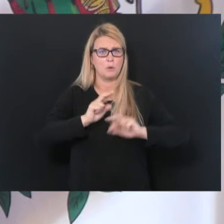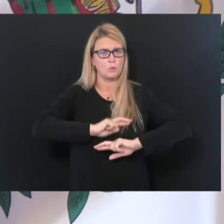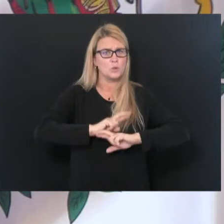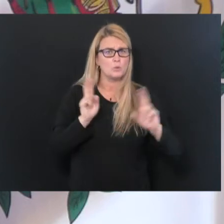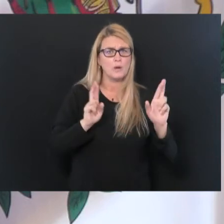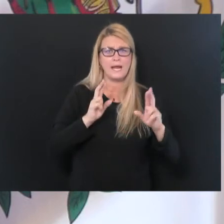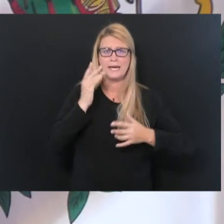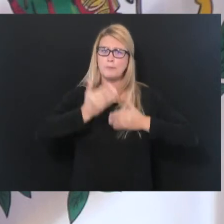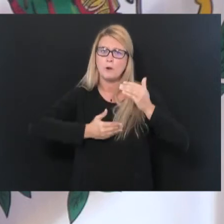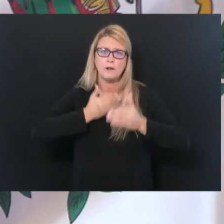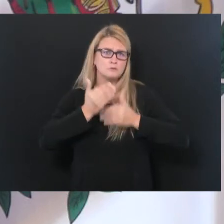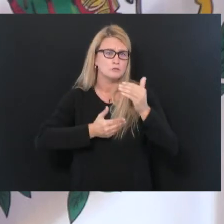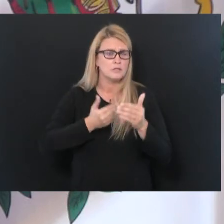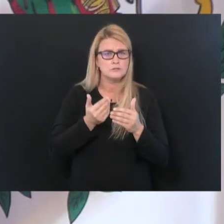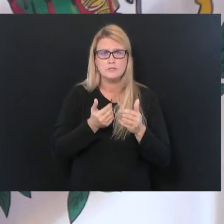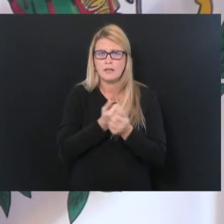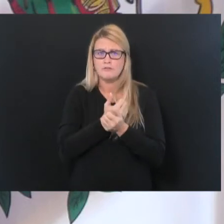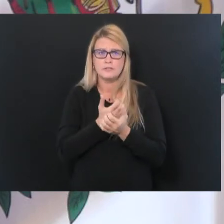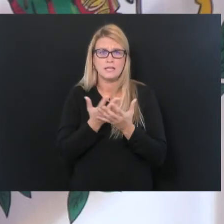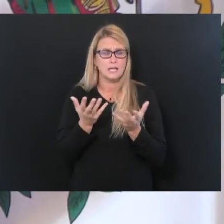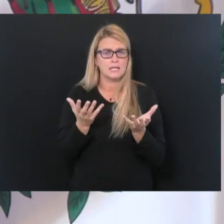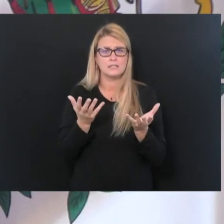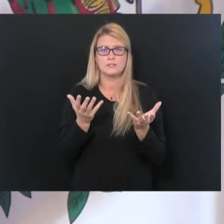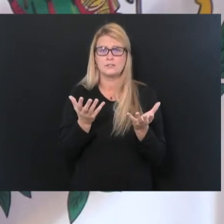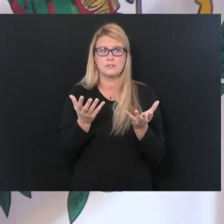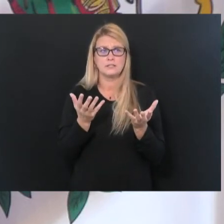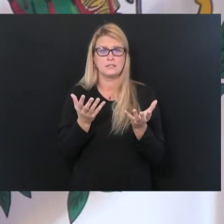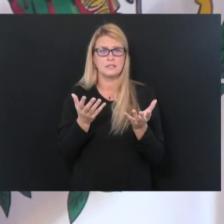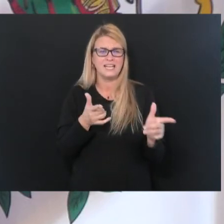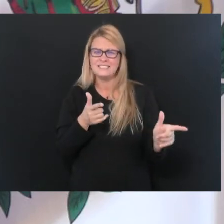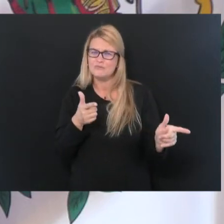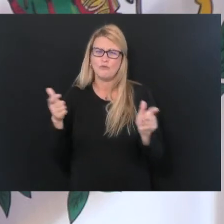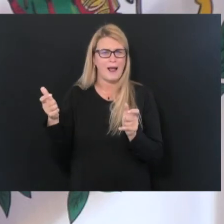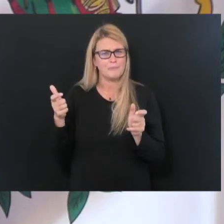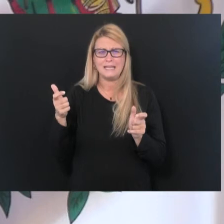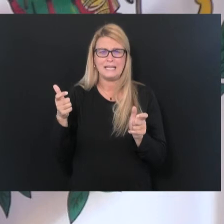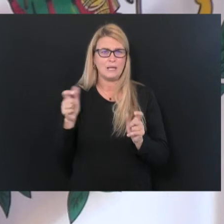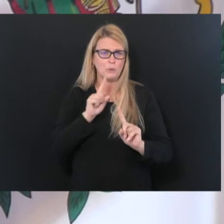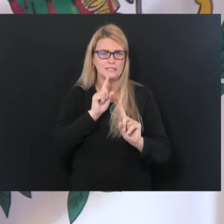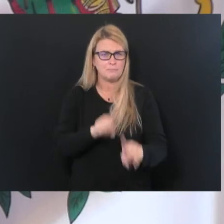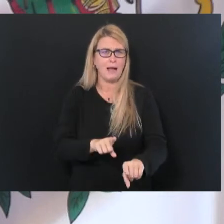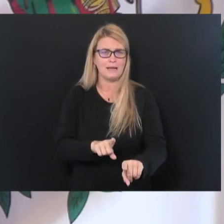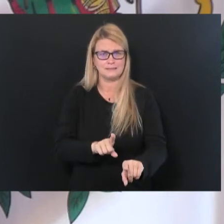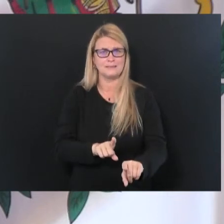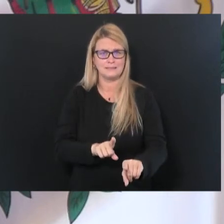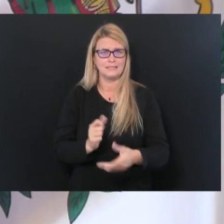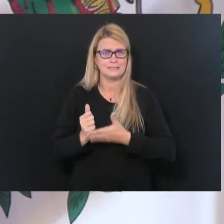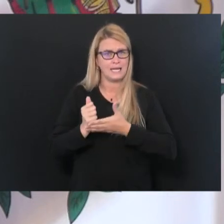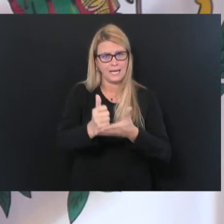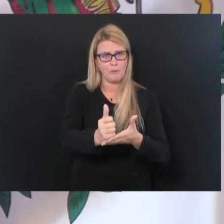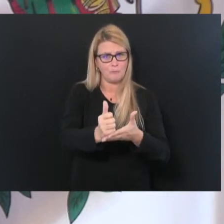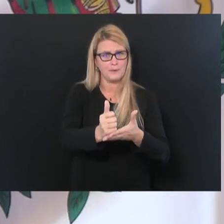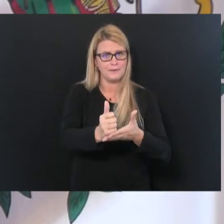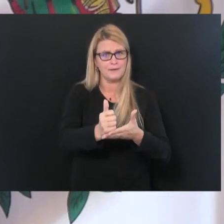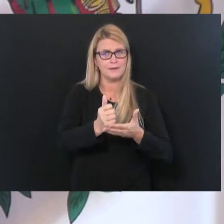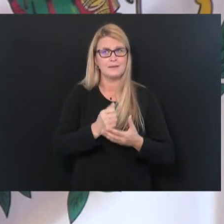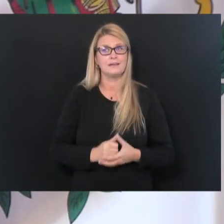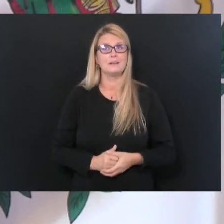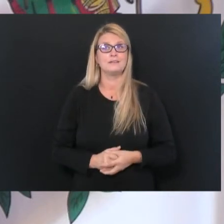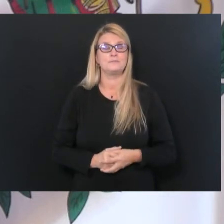can't imagine. I mean, the expediency and how they pulled that off, unbelievable. And